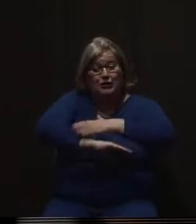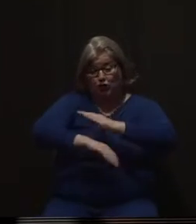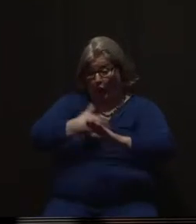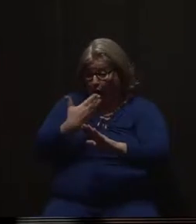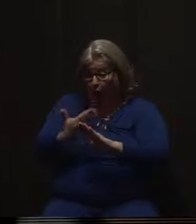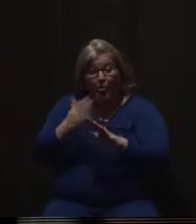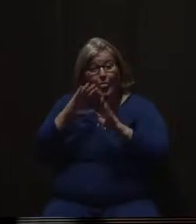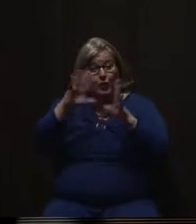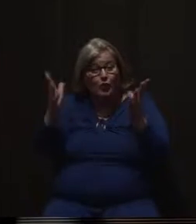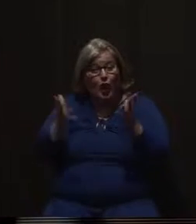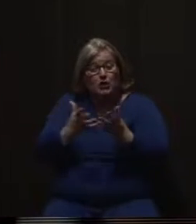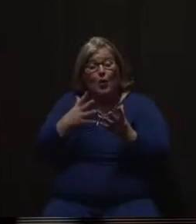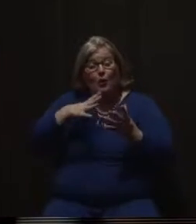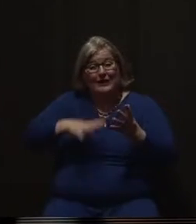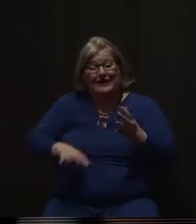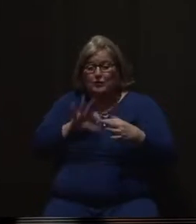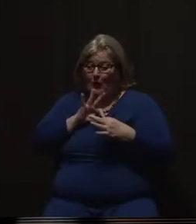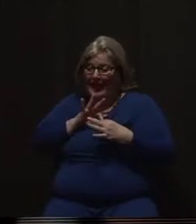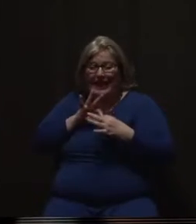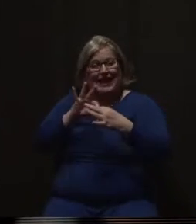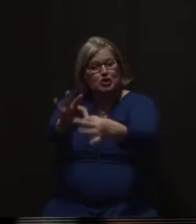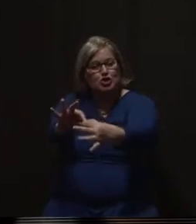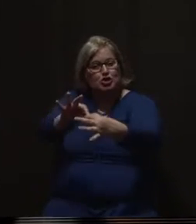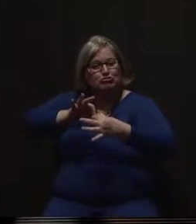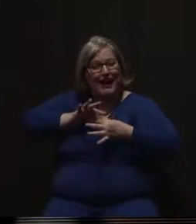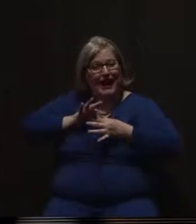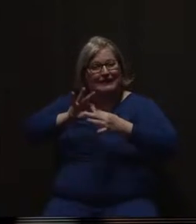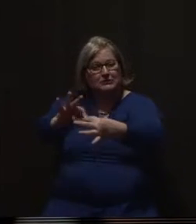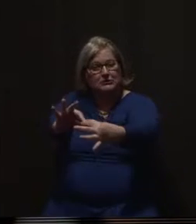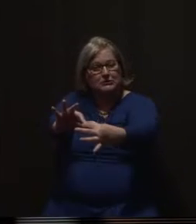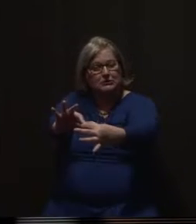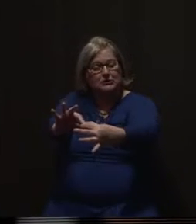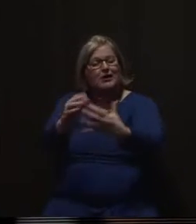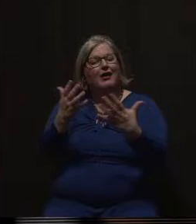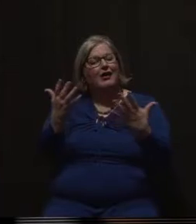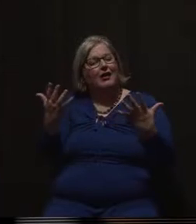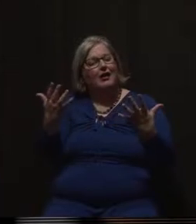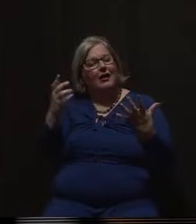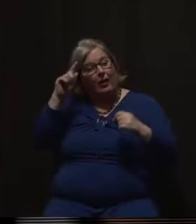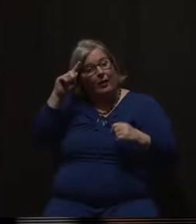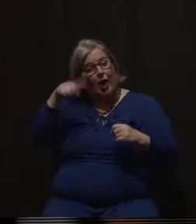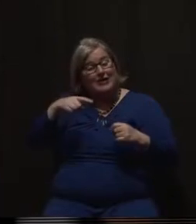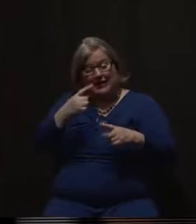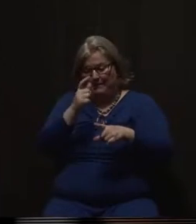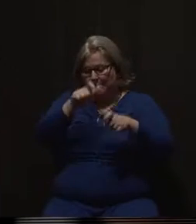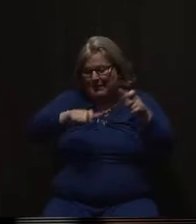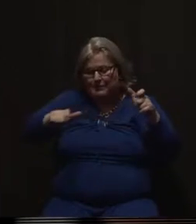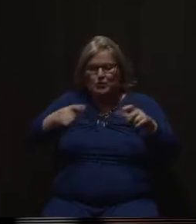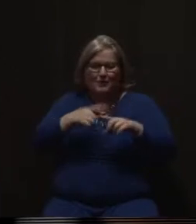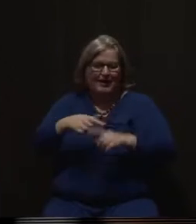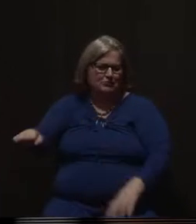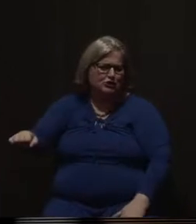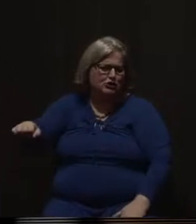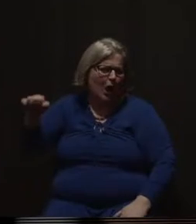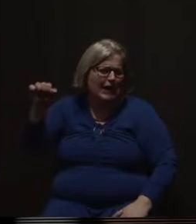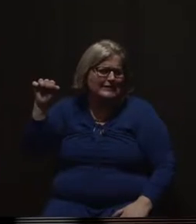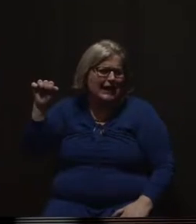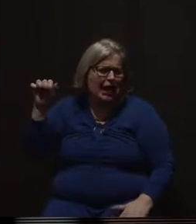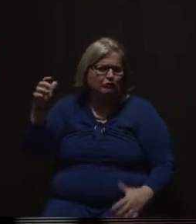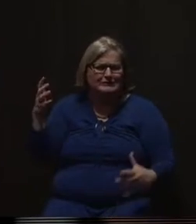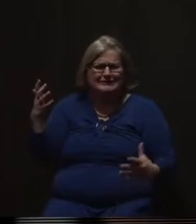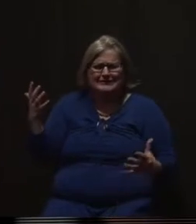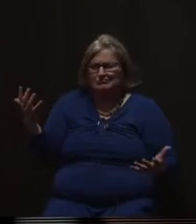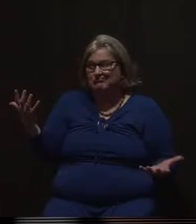are interacting. And then there are all these concepts. Very often people talk about solidarity and so on, and very